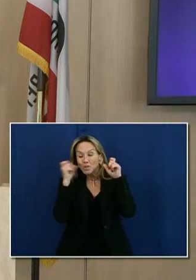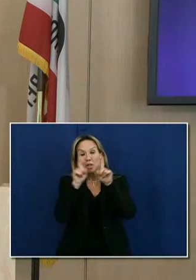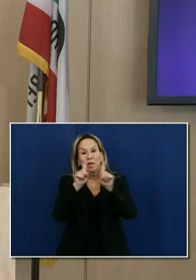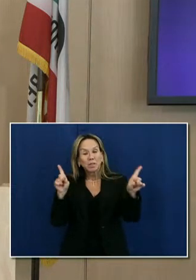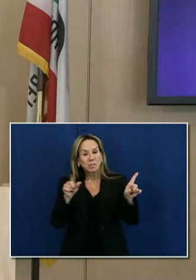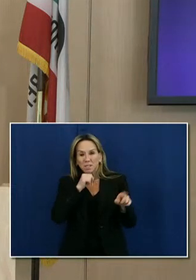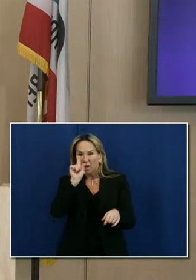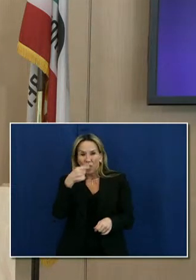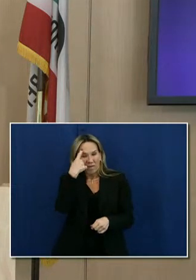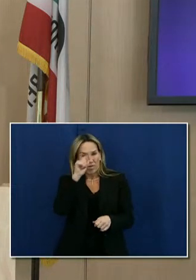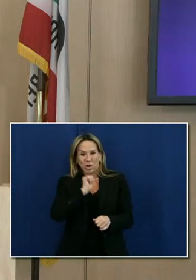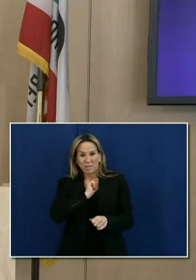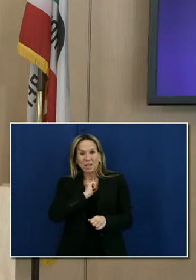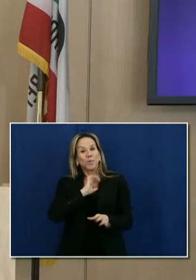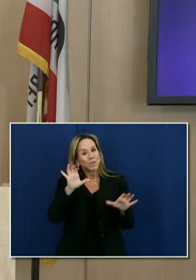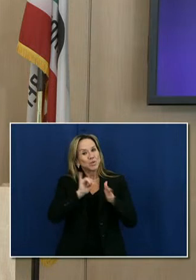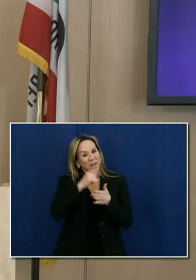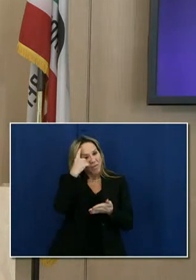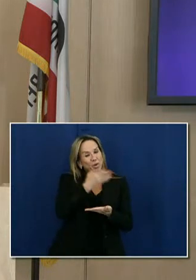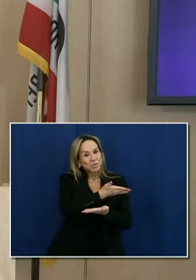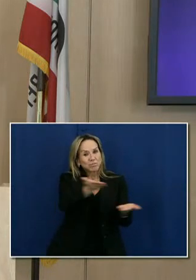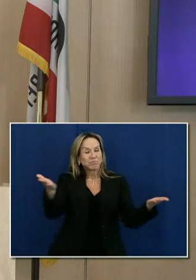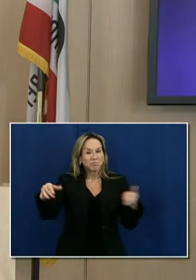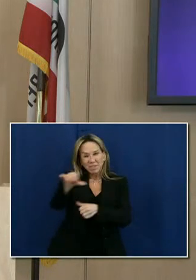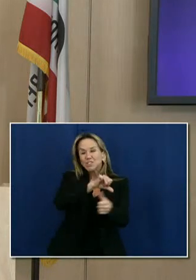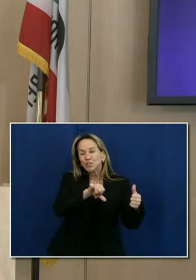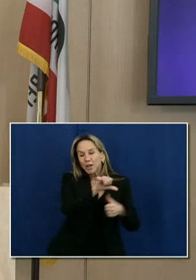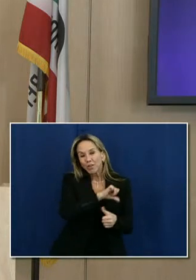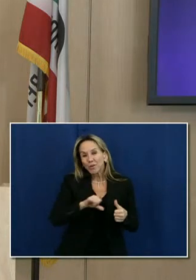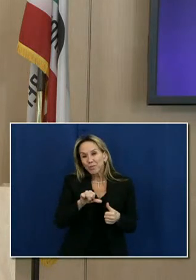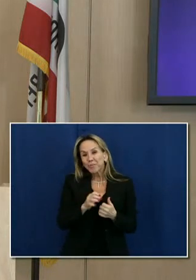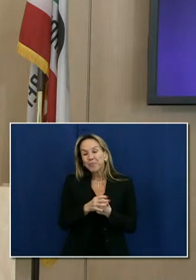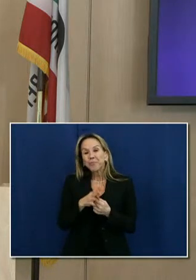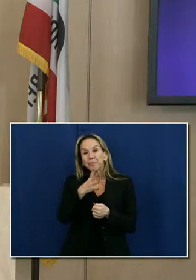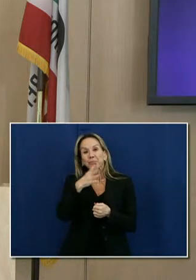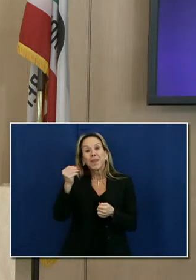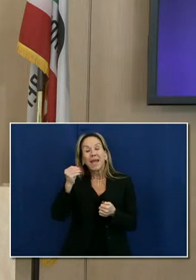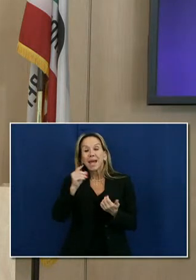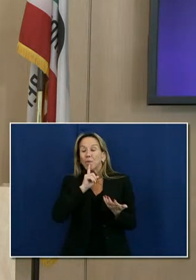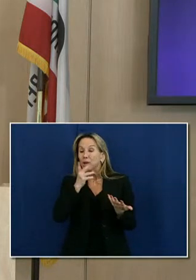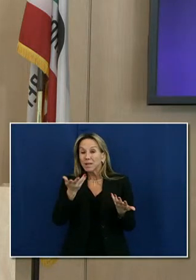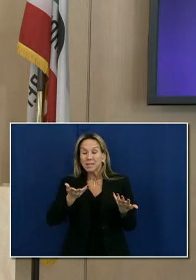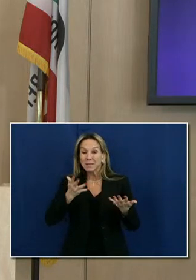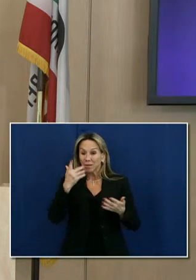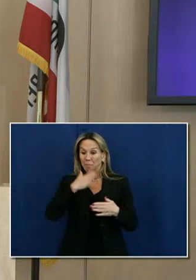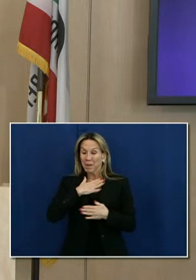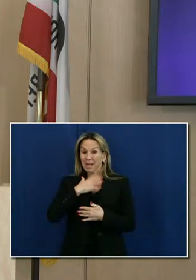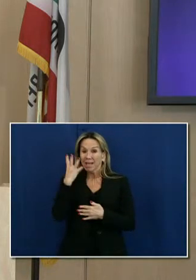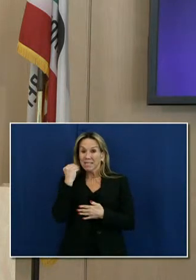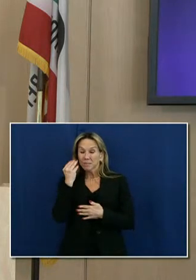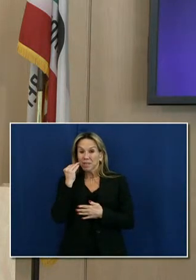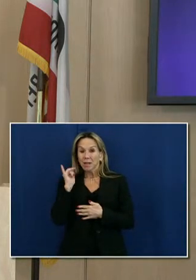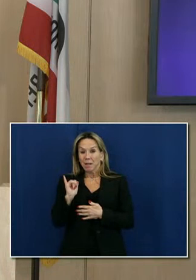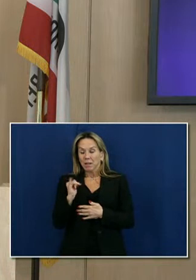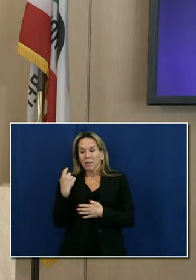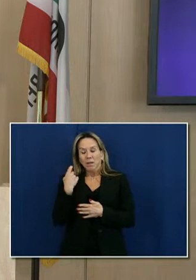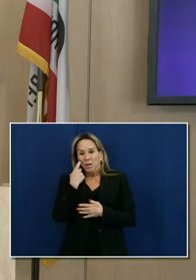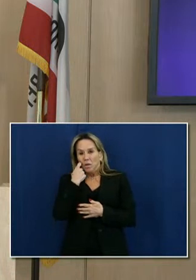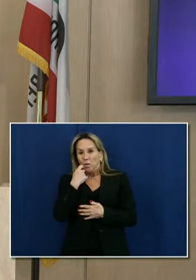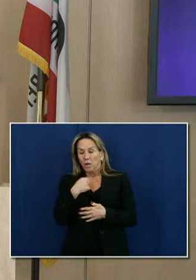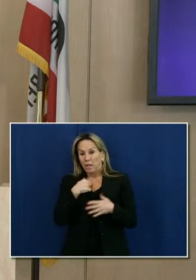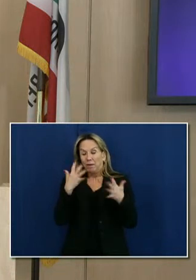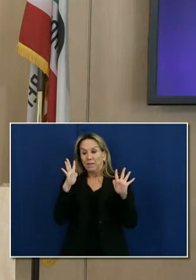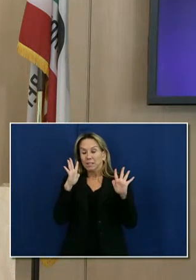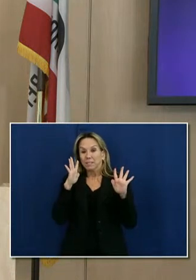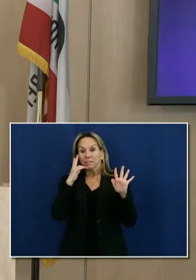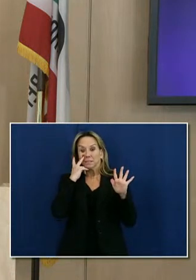other. And frankly, in my experience, the added horror that I have had to witness in